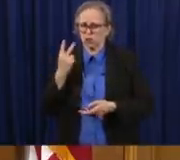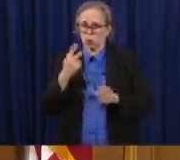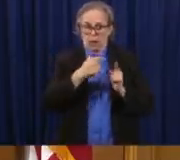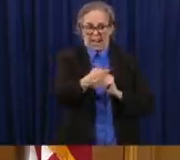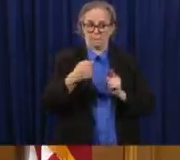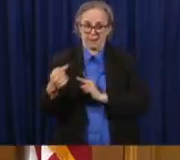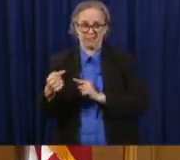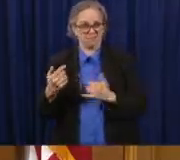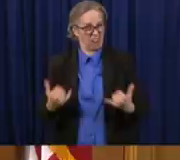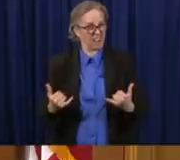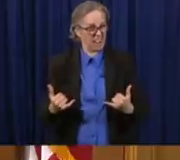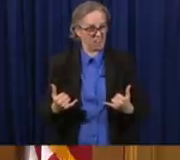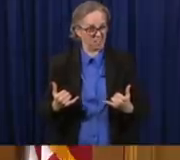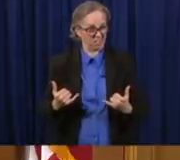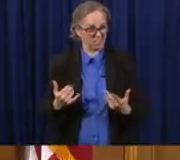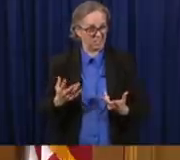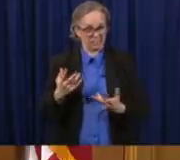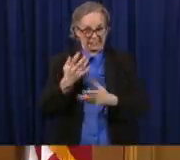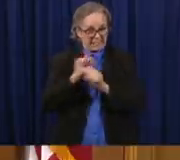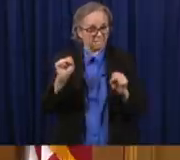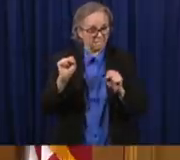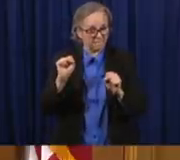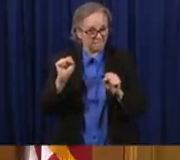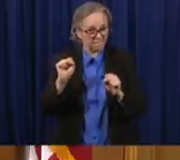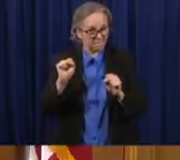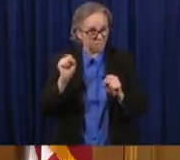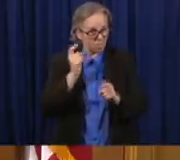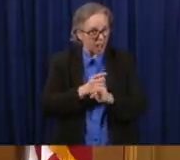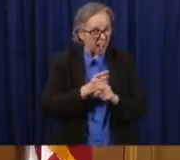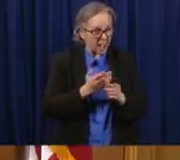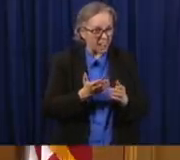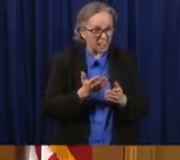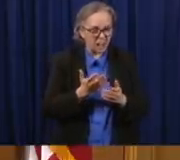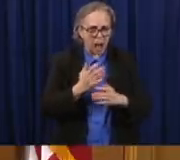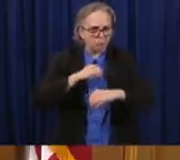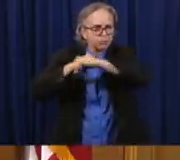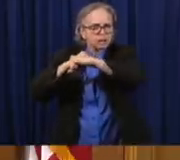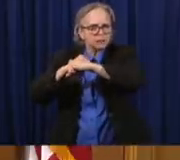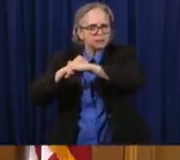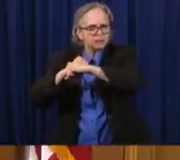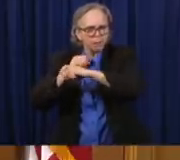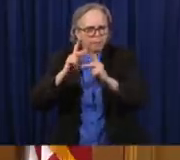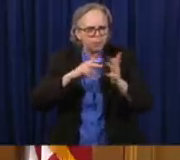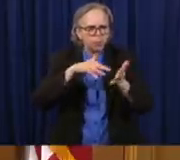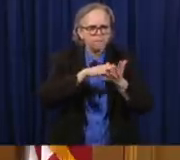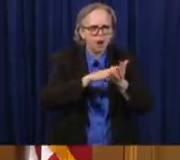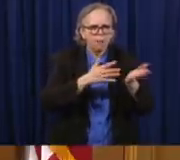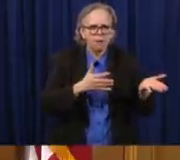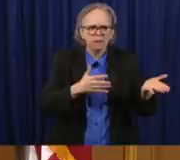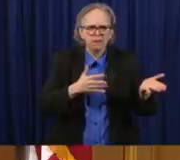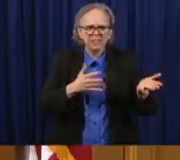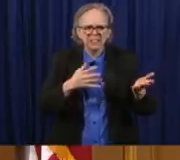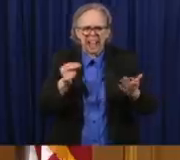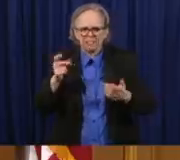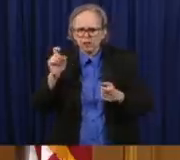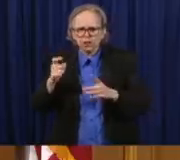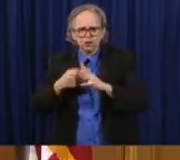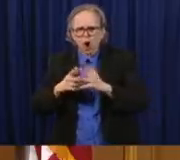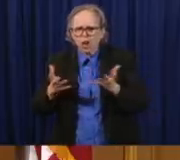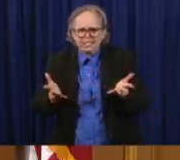Got to keep safe. Got to protect the most vulnerable. Same time, got to start moving this economy back